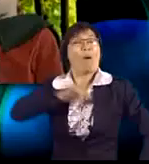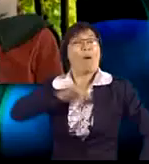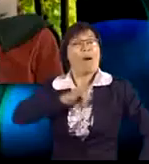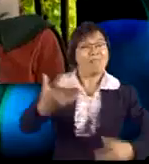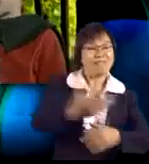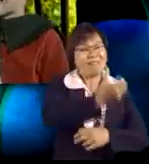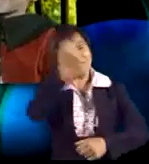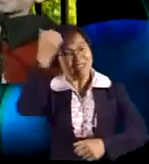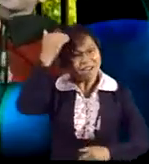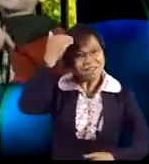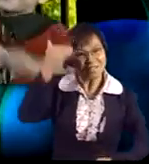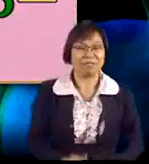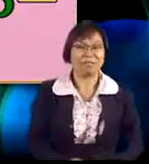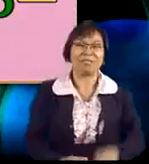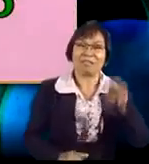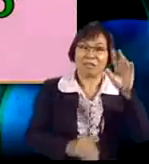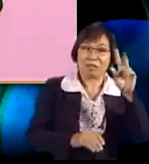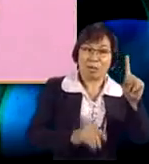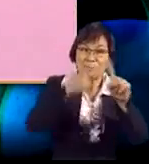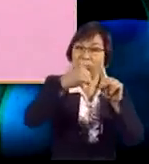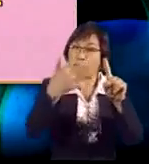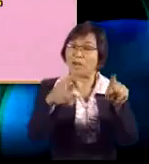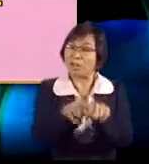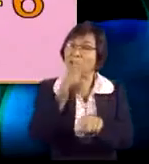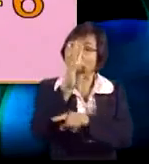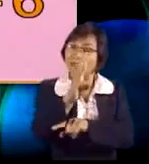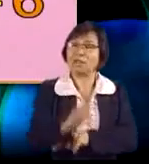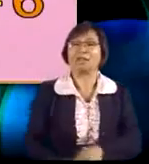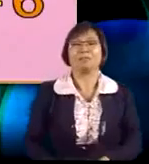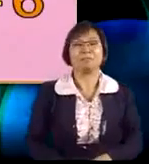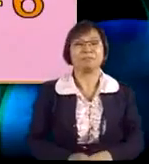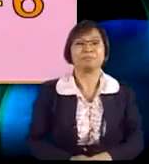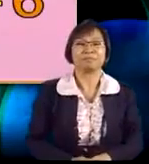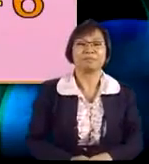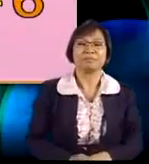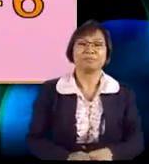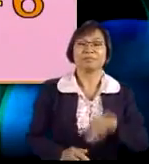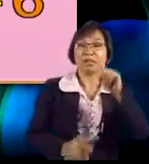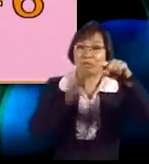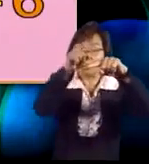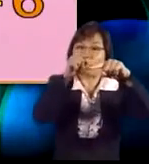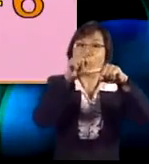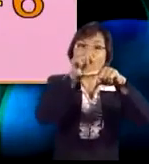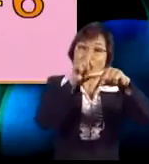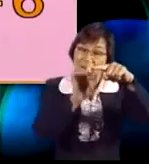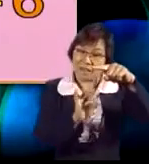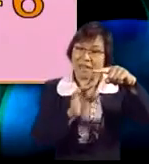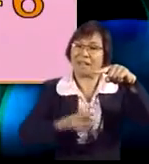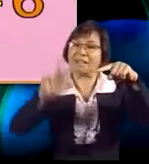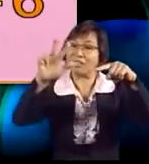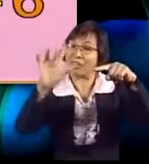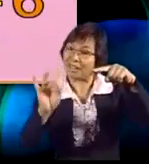fractions. Ah, I got it. 1 plus 5 equals 6. Good. Now let's look at the